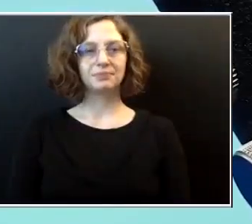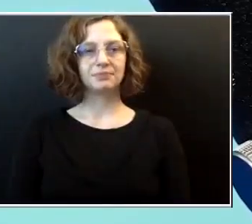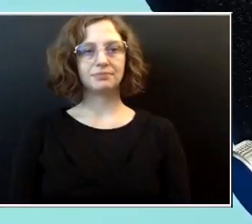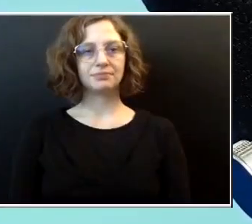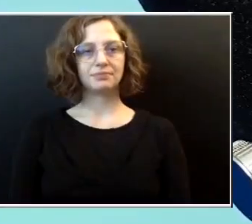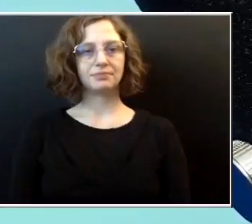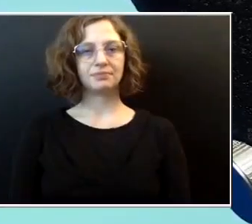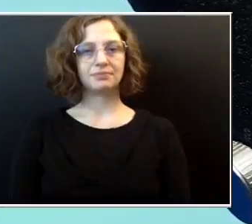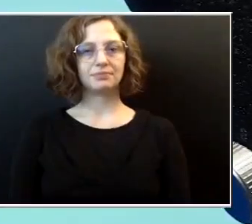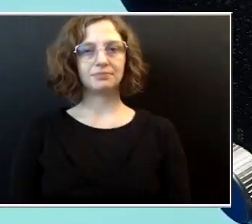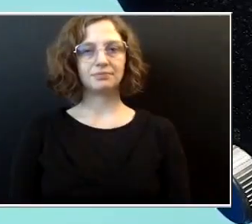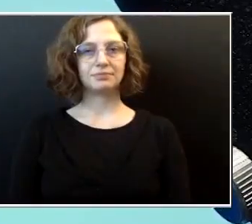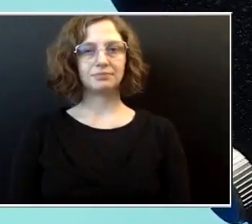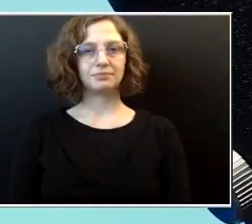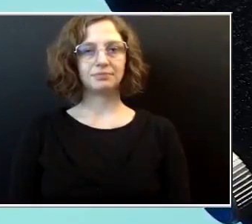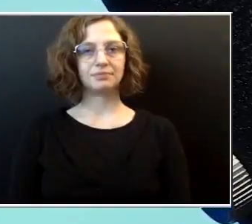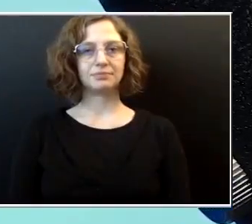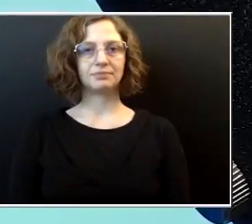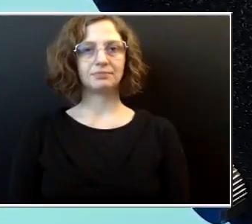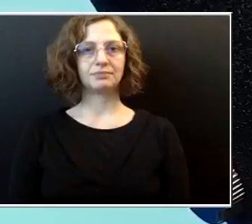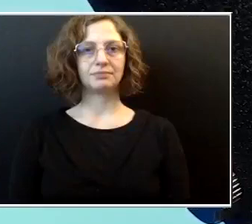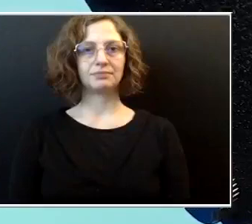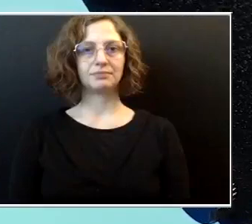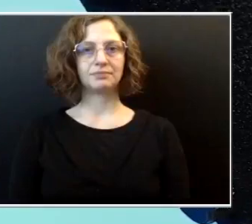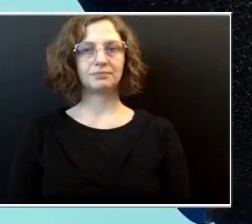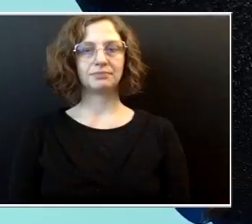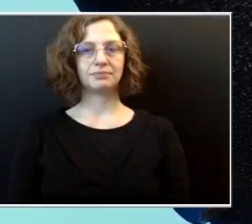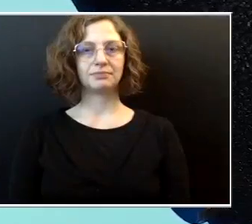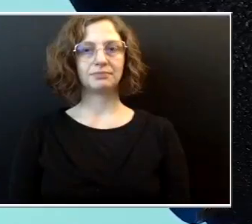facing that way mostly. Whatever, somewhere.